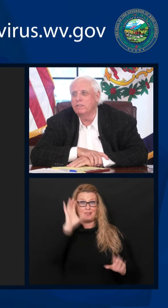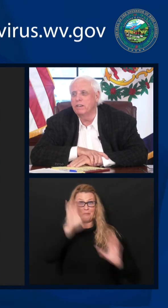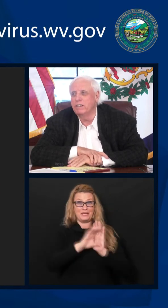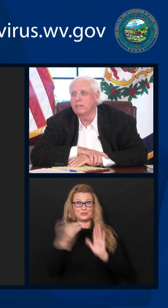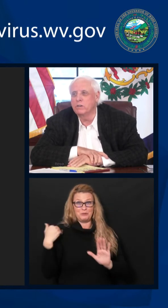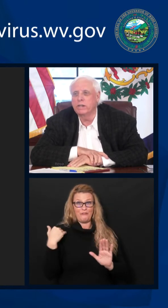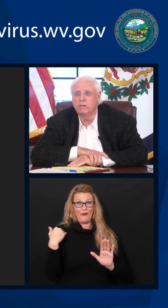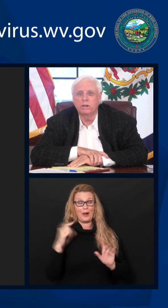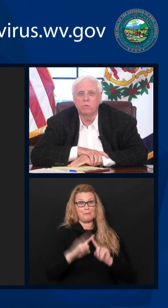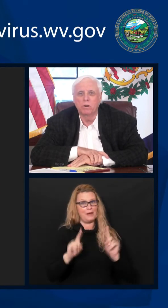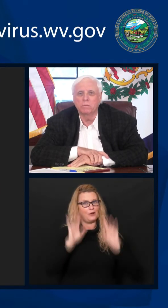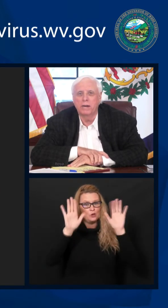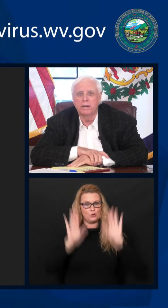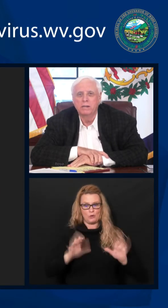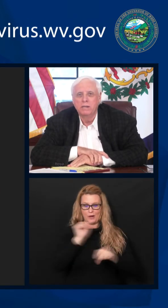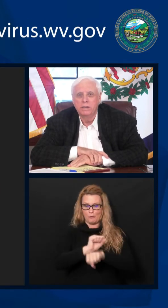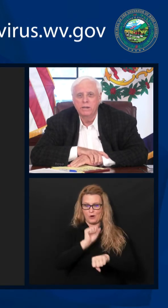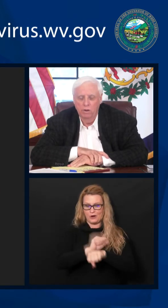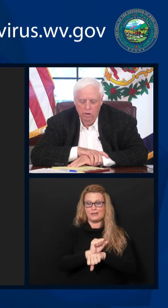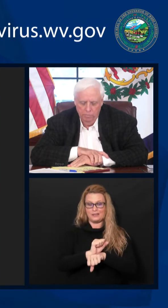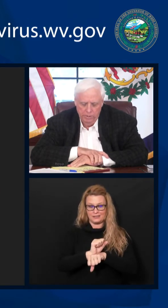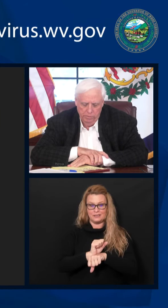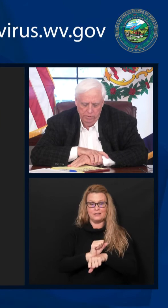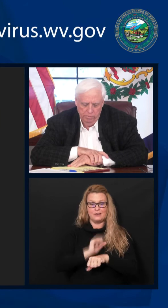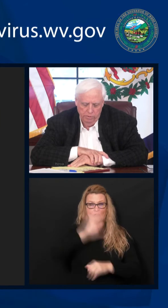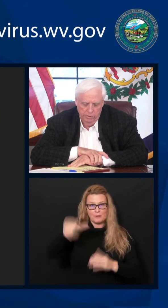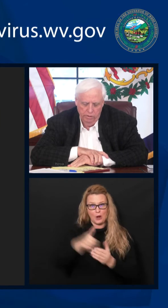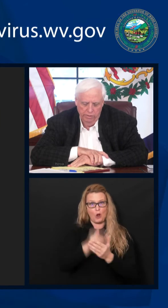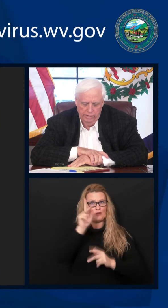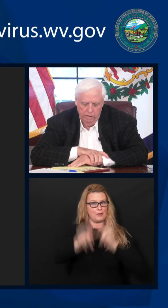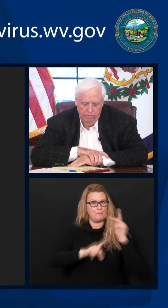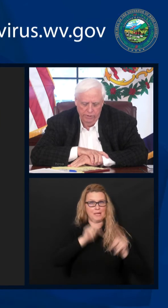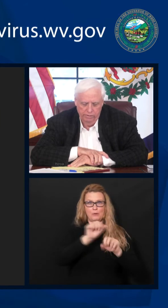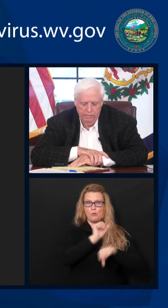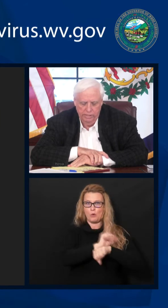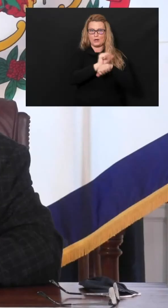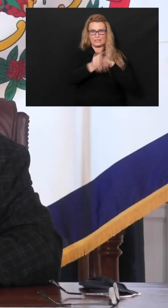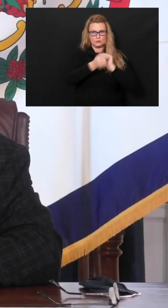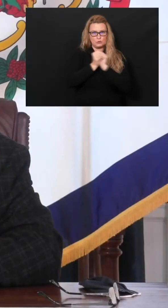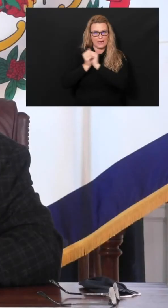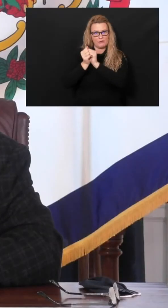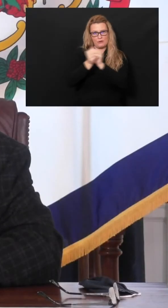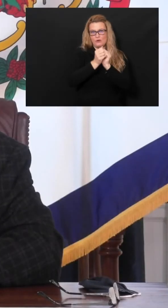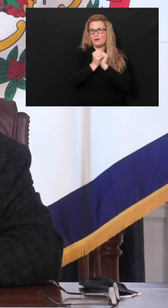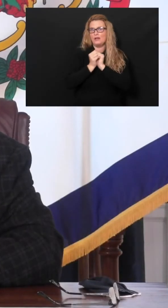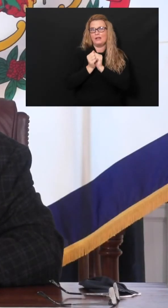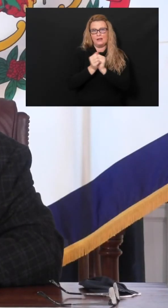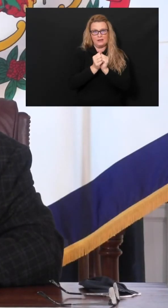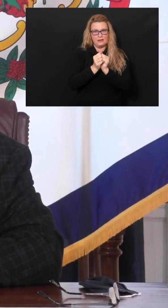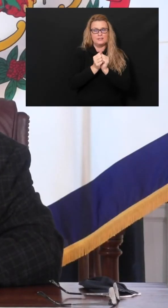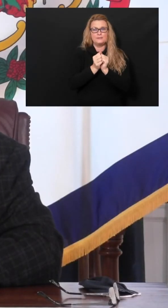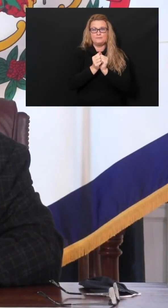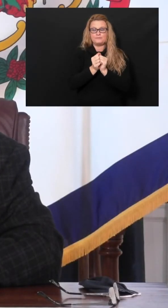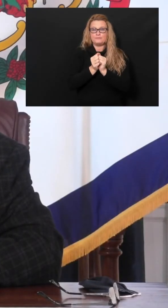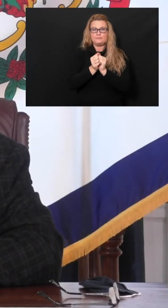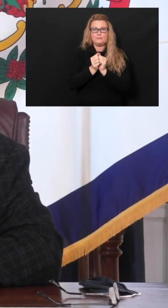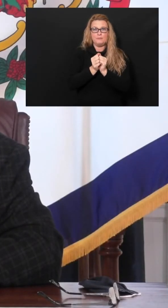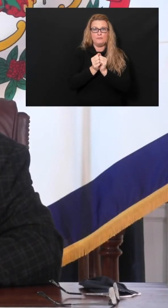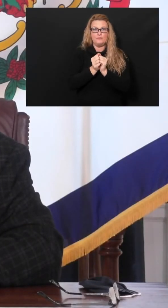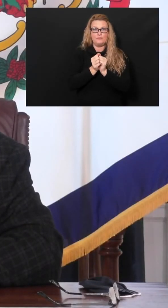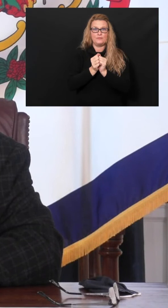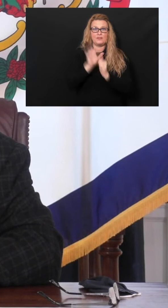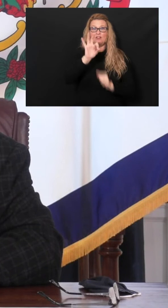and everything. Great work by, all the people that are pulling all that off and everything. But to the people,